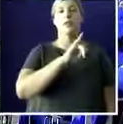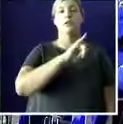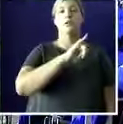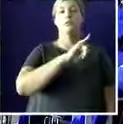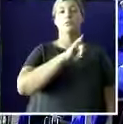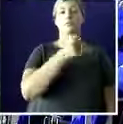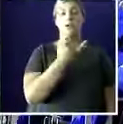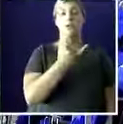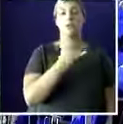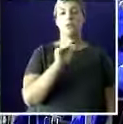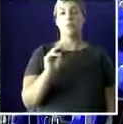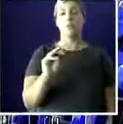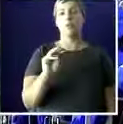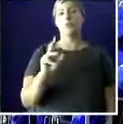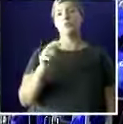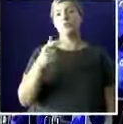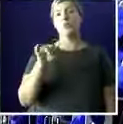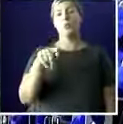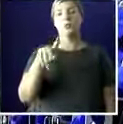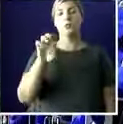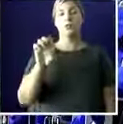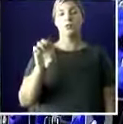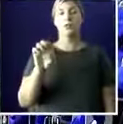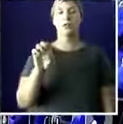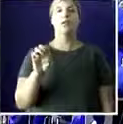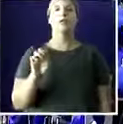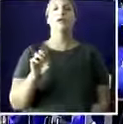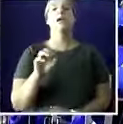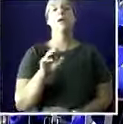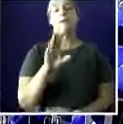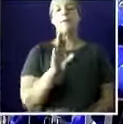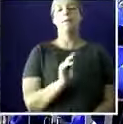George. Megan Ashley Curry.